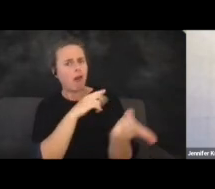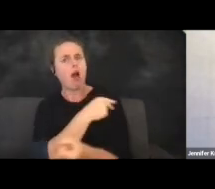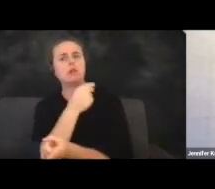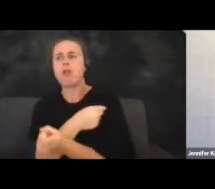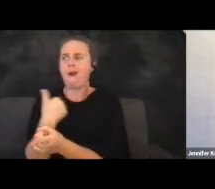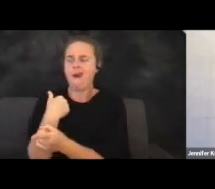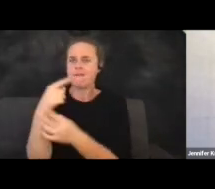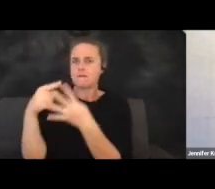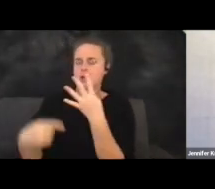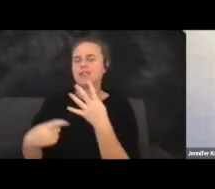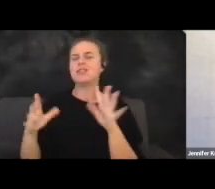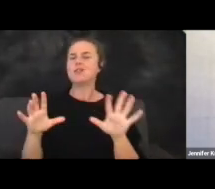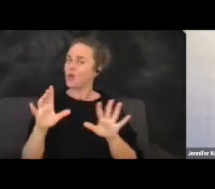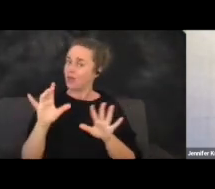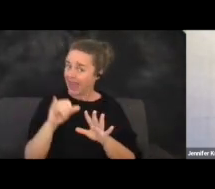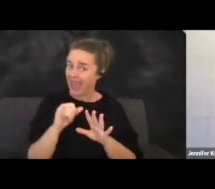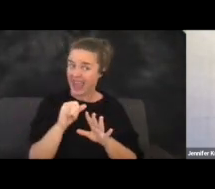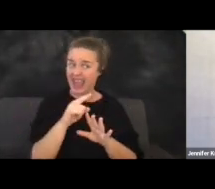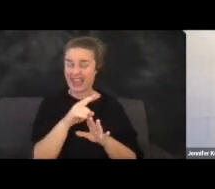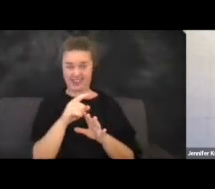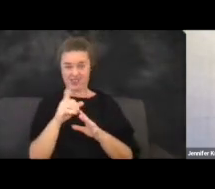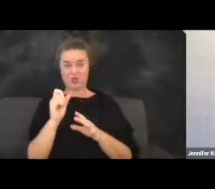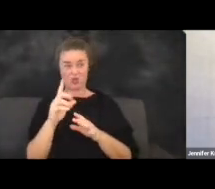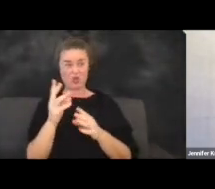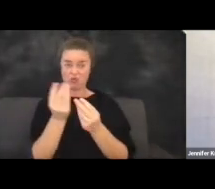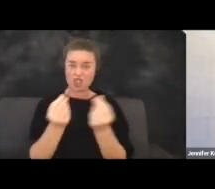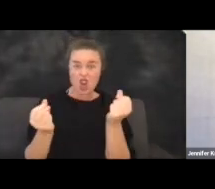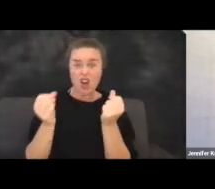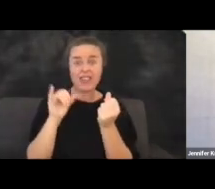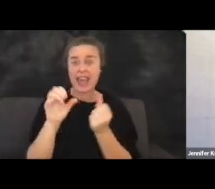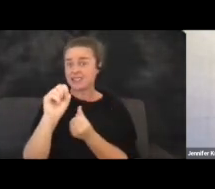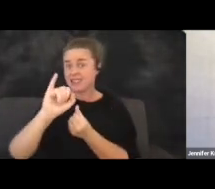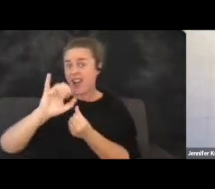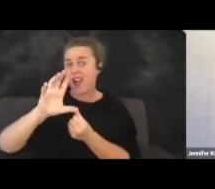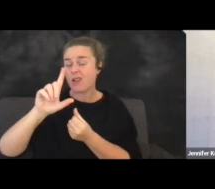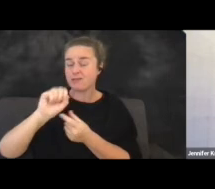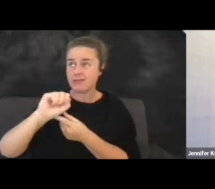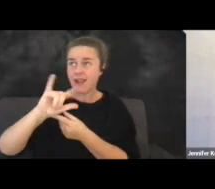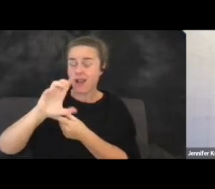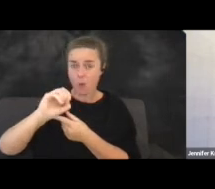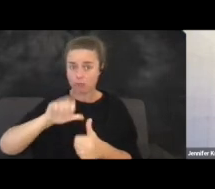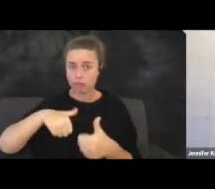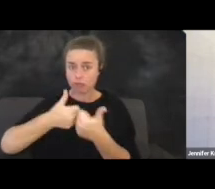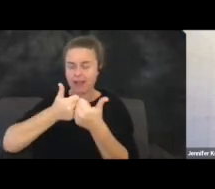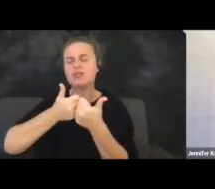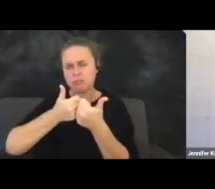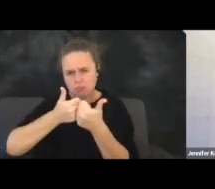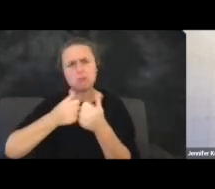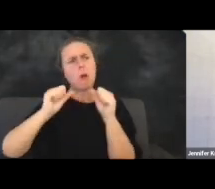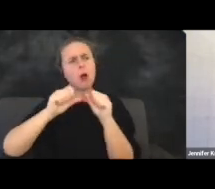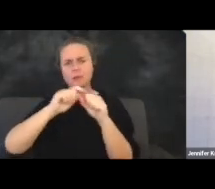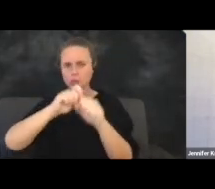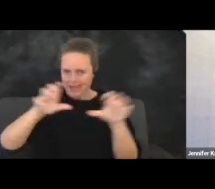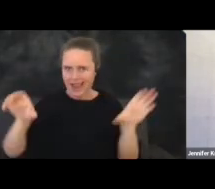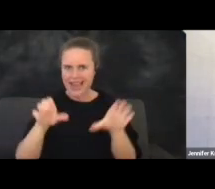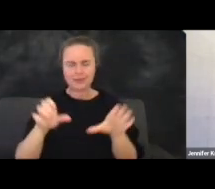a pretty actionable item, and a good thing to take away. And what I'm, it wasn't what I'm longing for. It was like